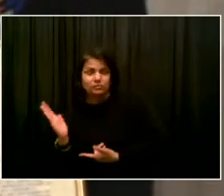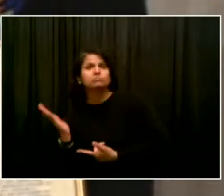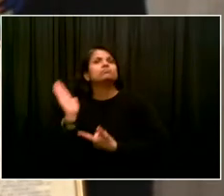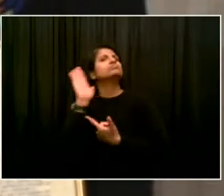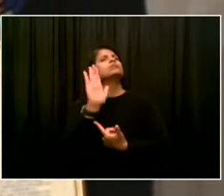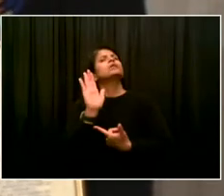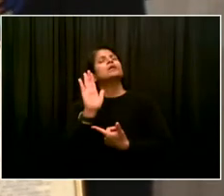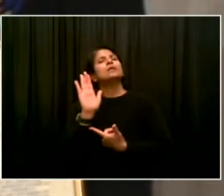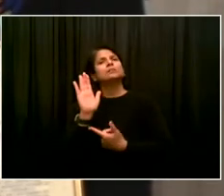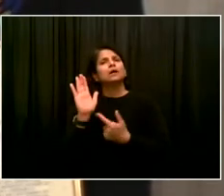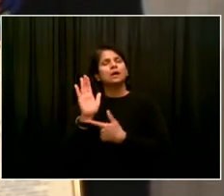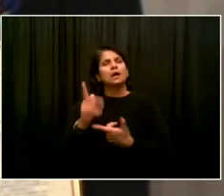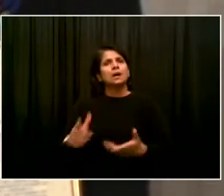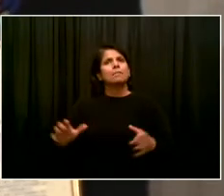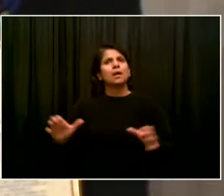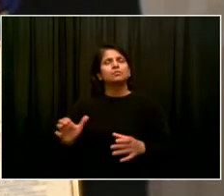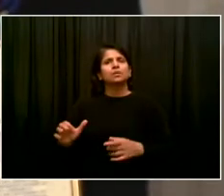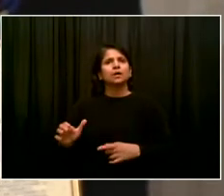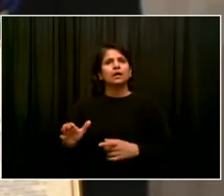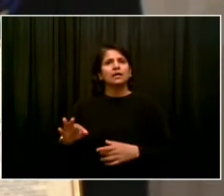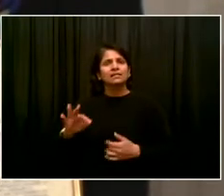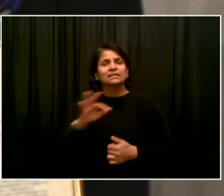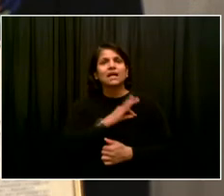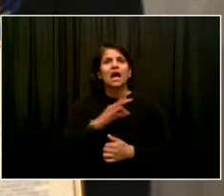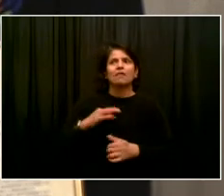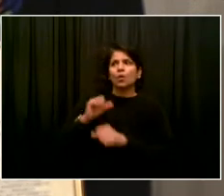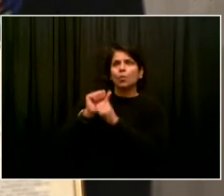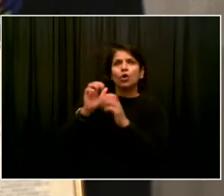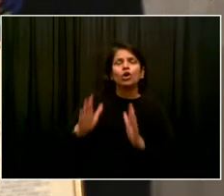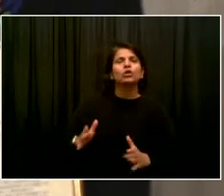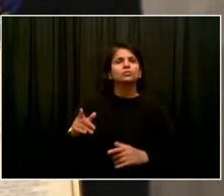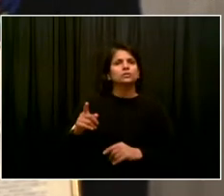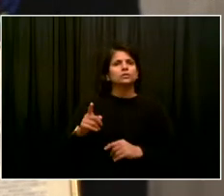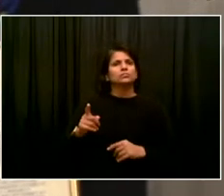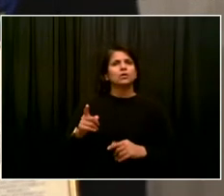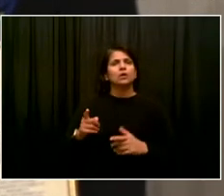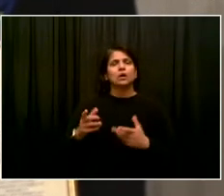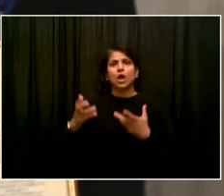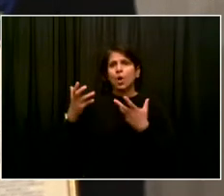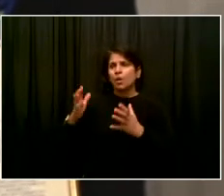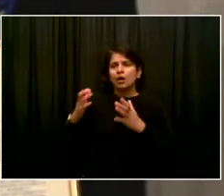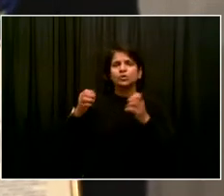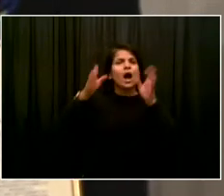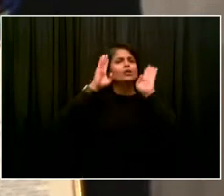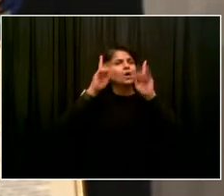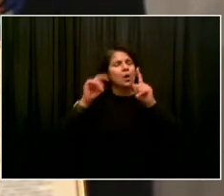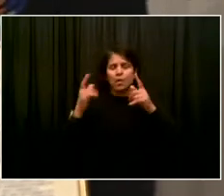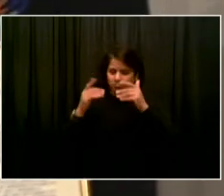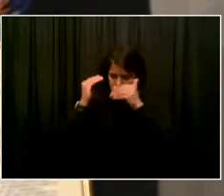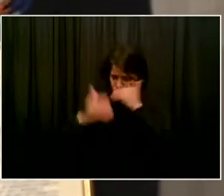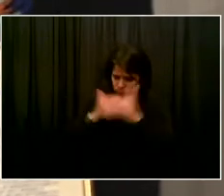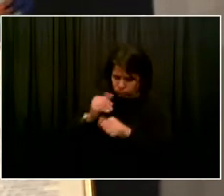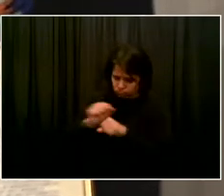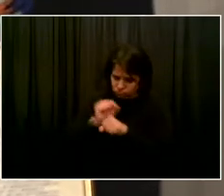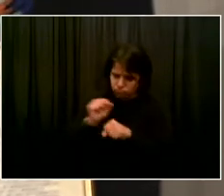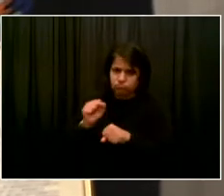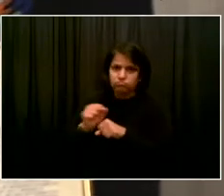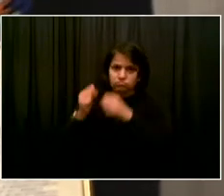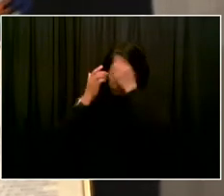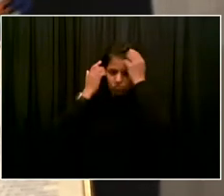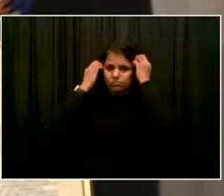And data is important, but we don't oftentimes capture all the data yet. But today's